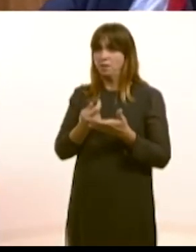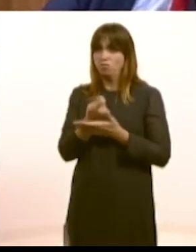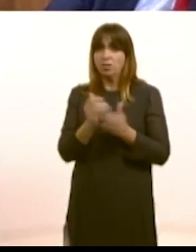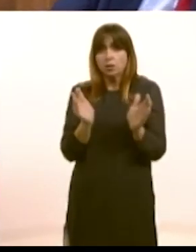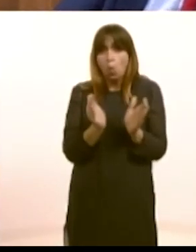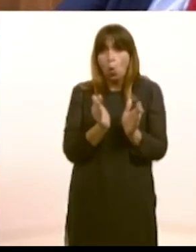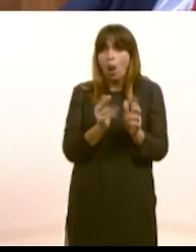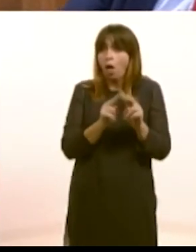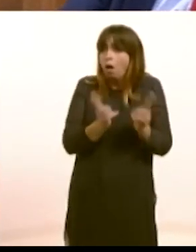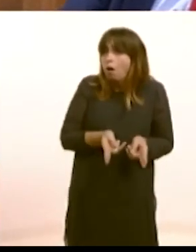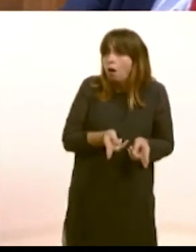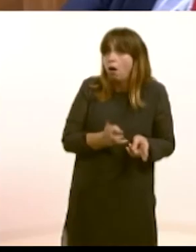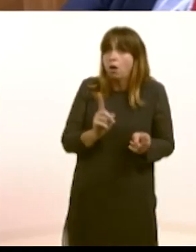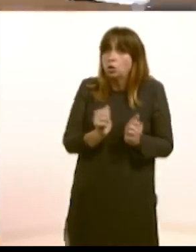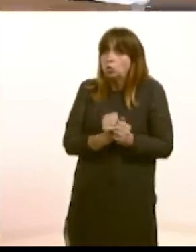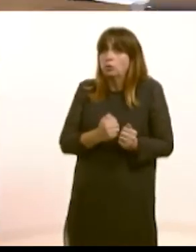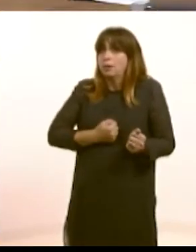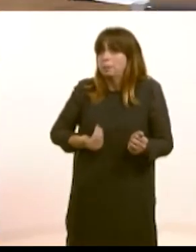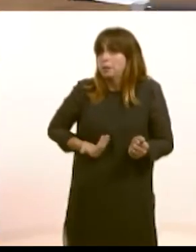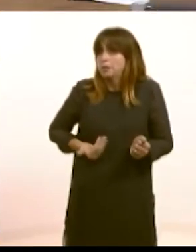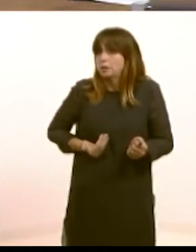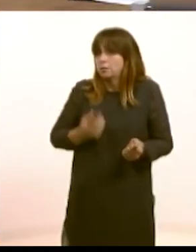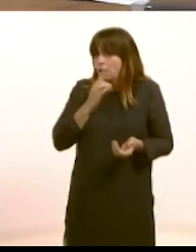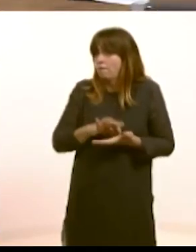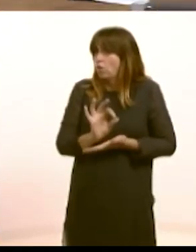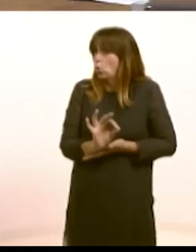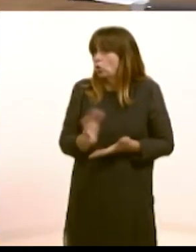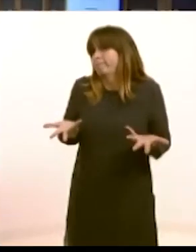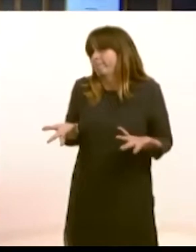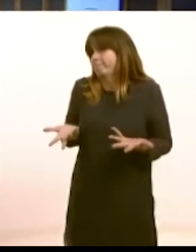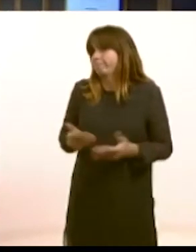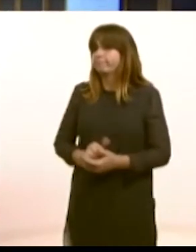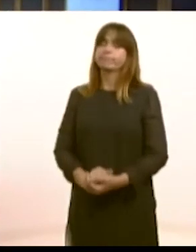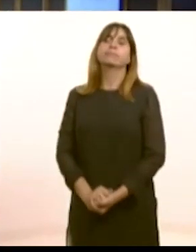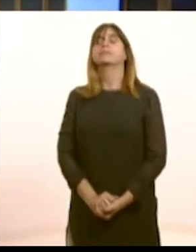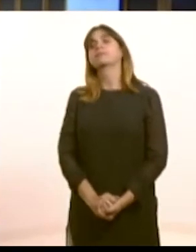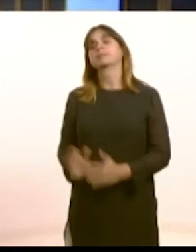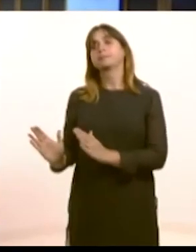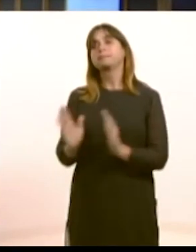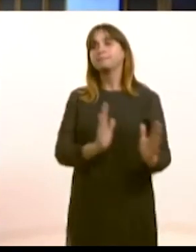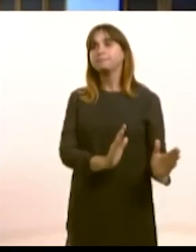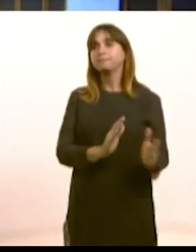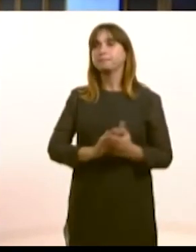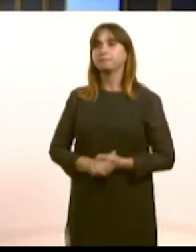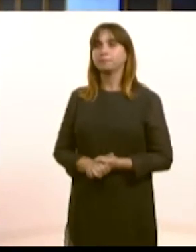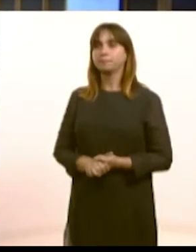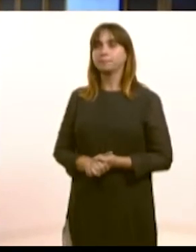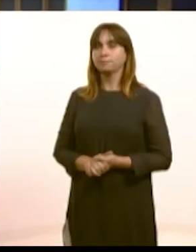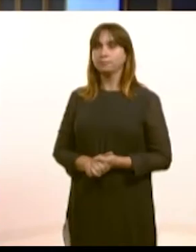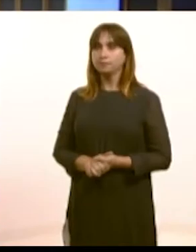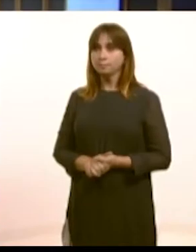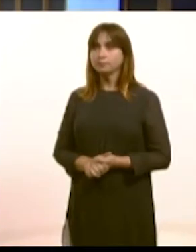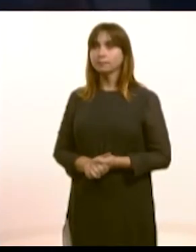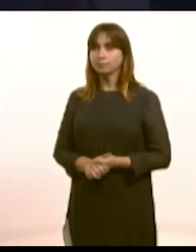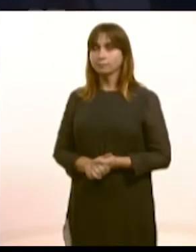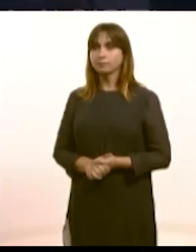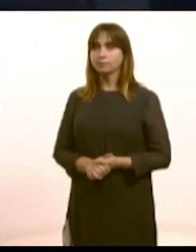to understand what is affordable for them as a business. Question 5, Di Lloyd. Question 5, Di Lloyd. Thank you,